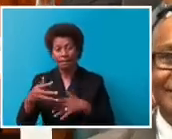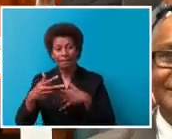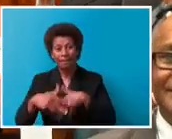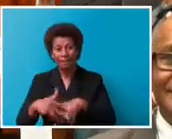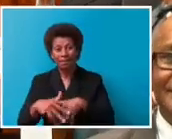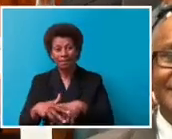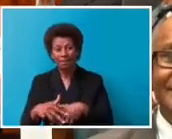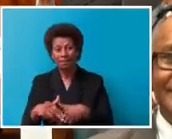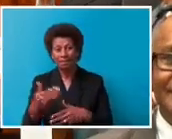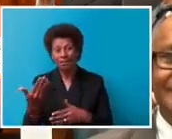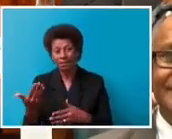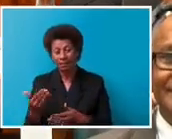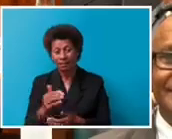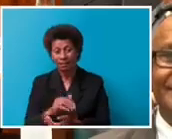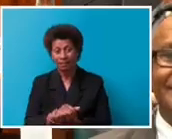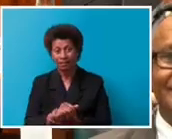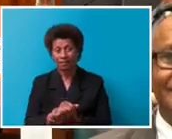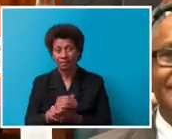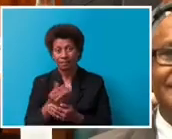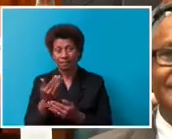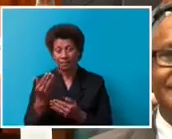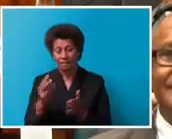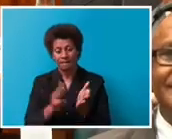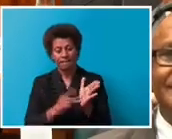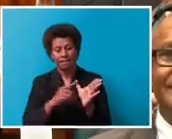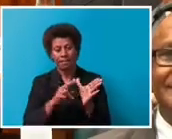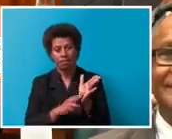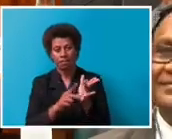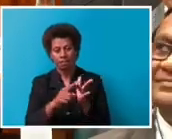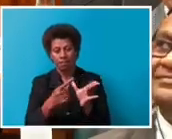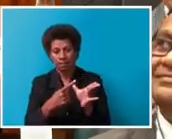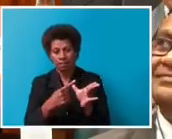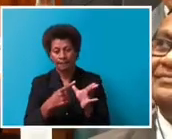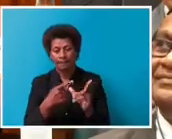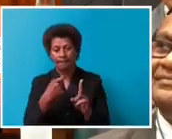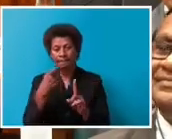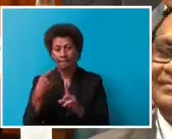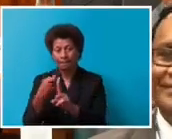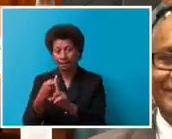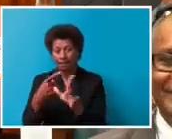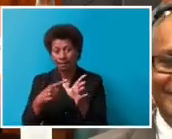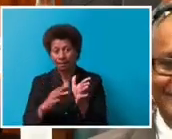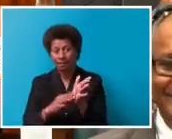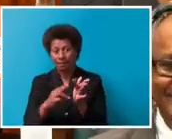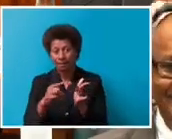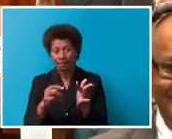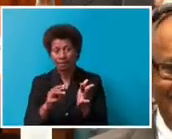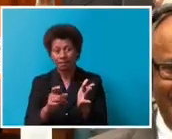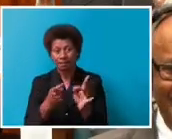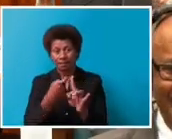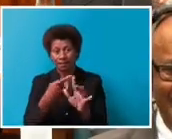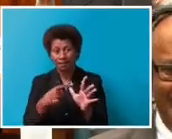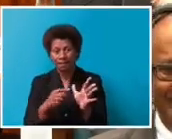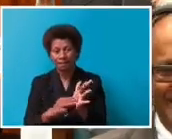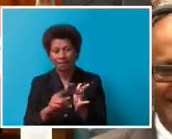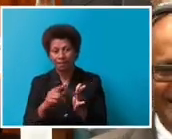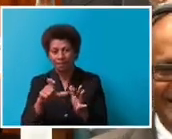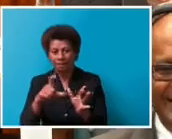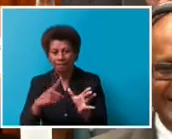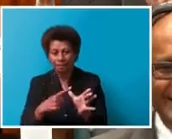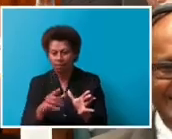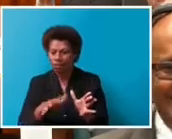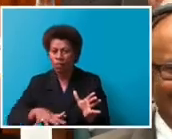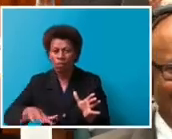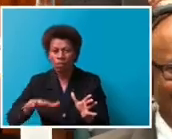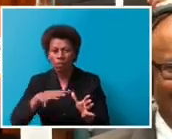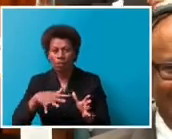Deputy Prime Minister, Manumakam Kumida, where the whole opposition, Mr. Speaker, say, was invited.